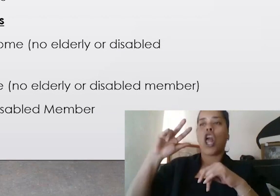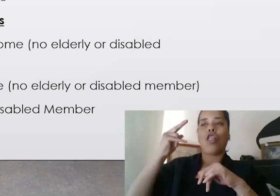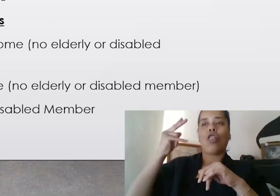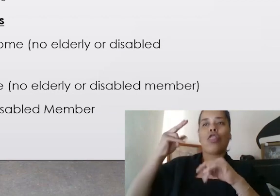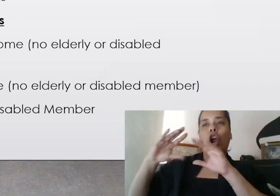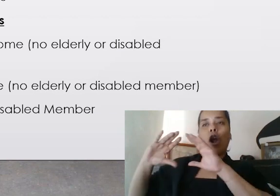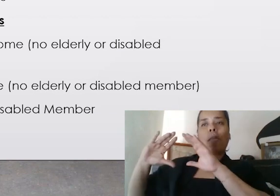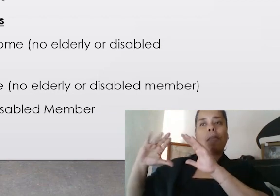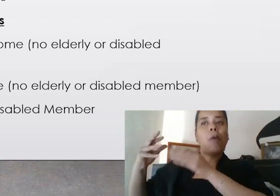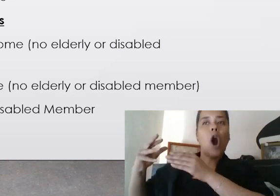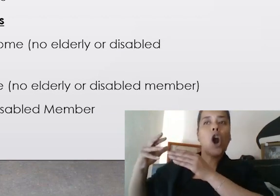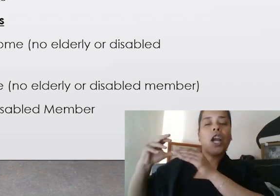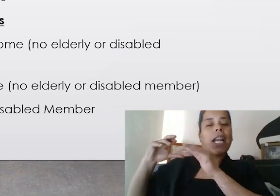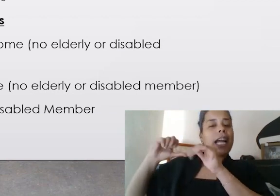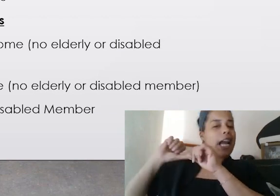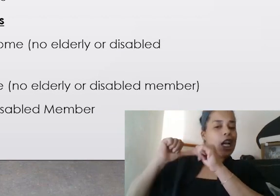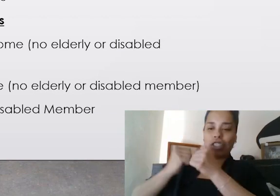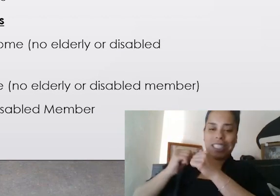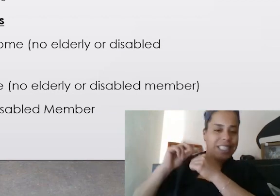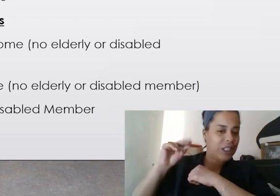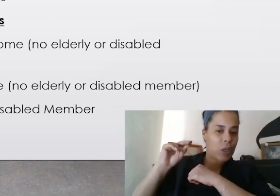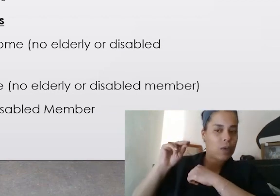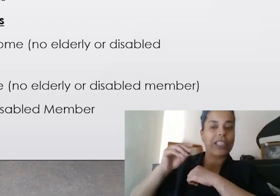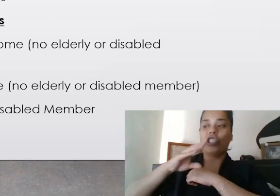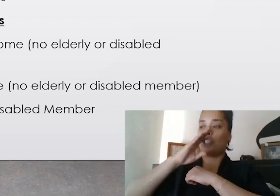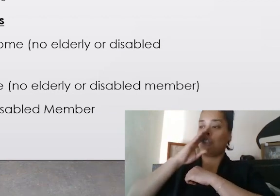it directly from the source.